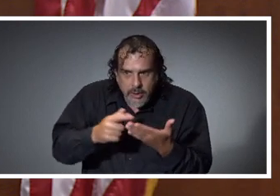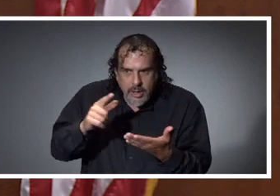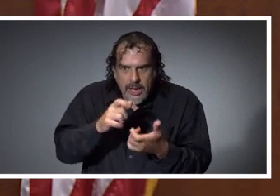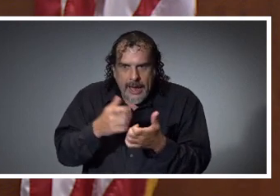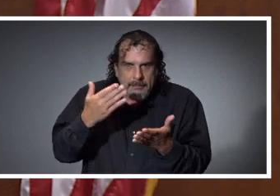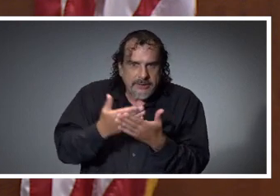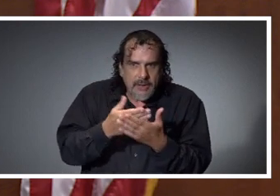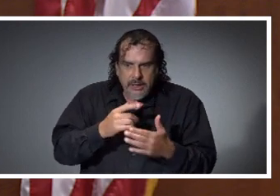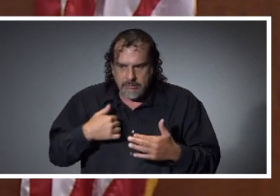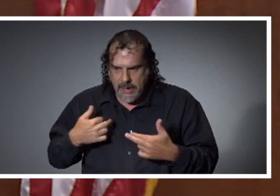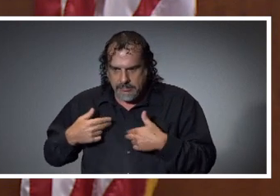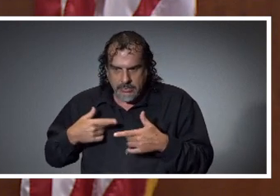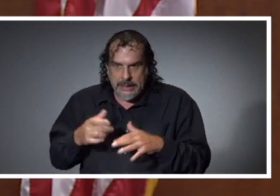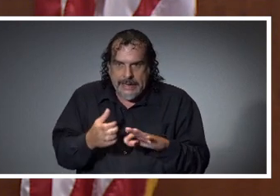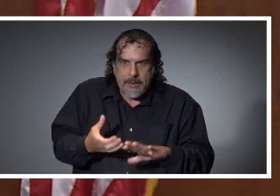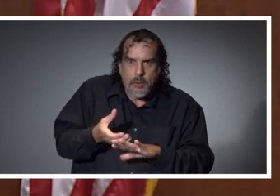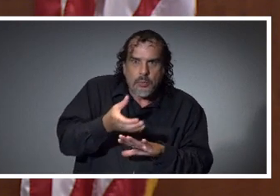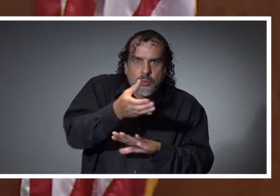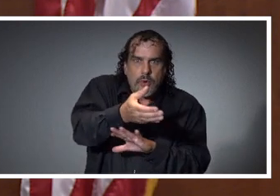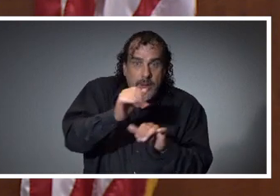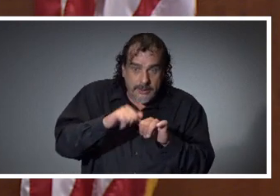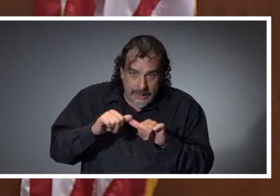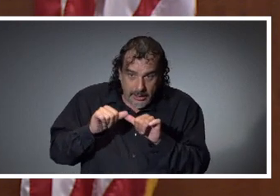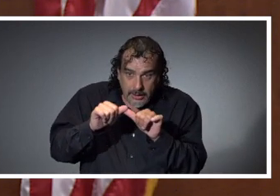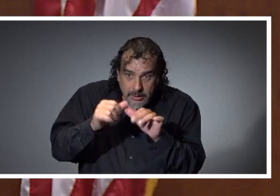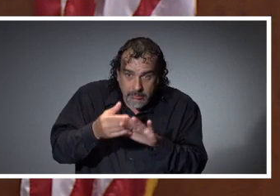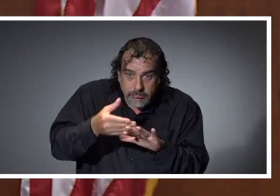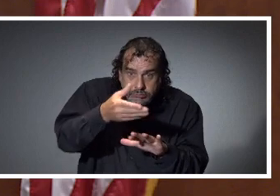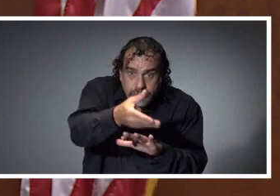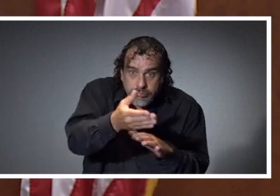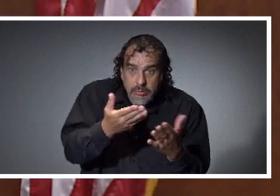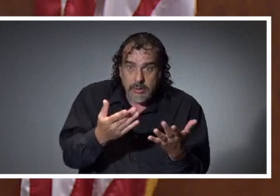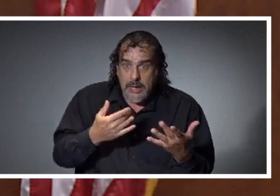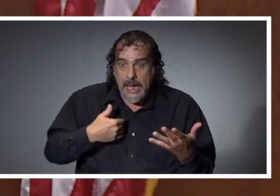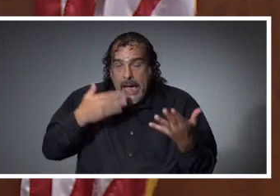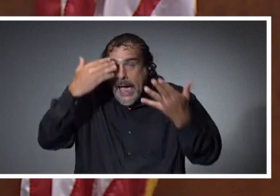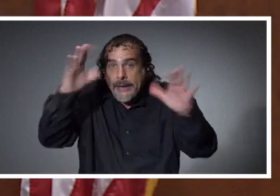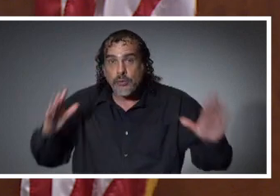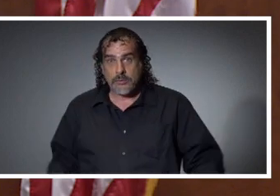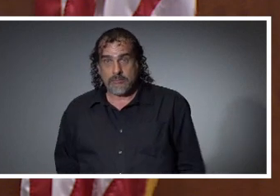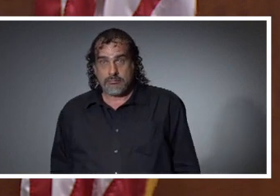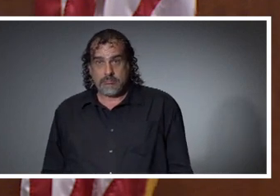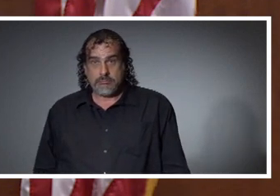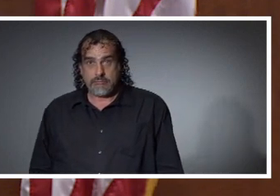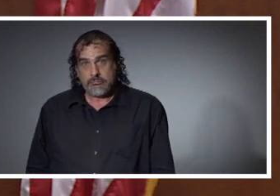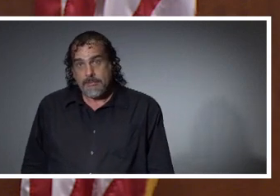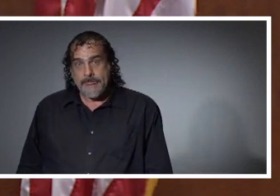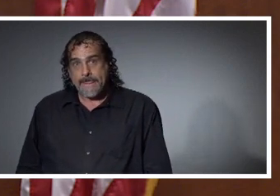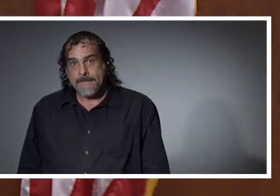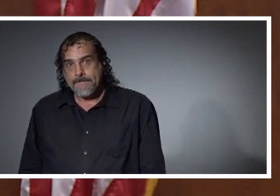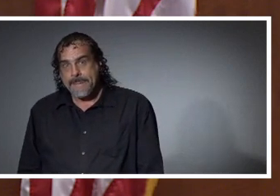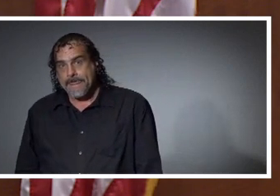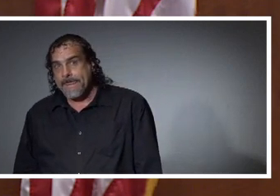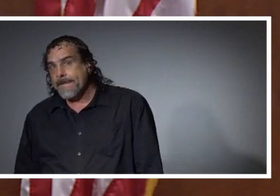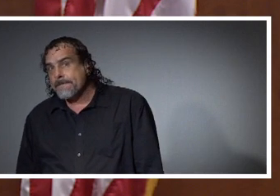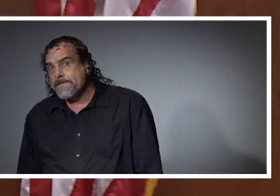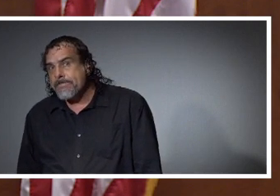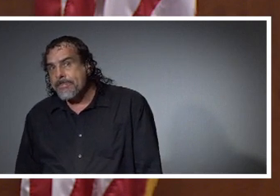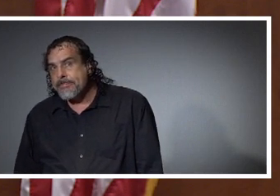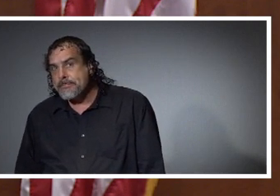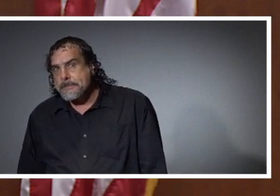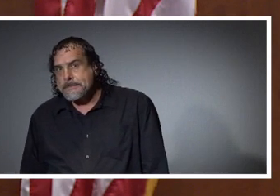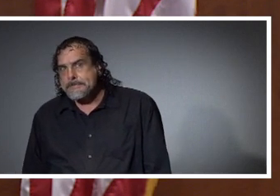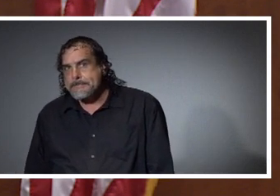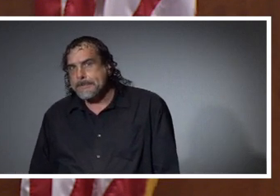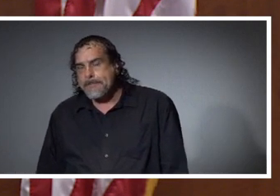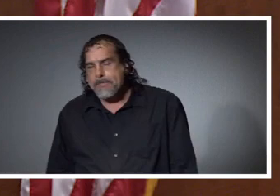have at this point, and can we continue to keep the agency open? So what was your other question? I'm sorry. Any final